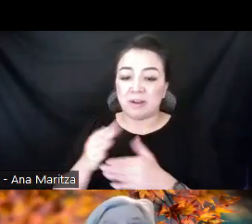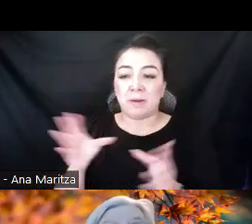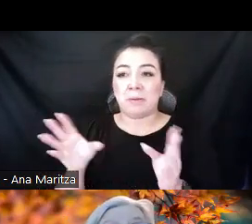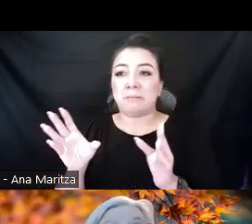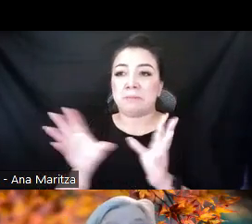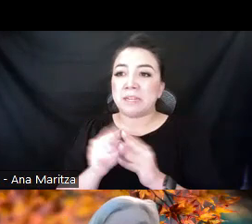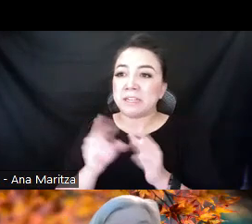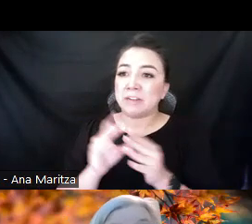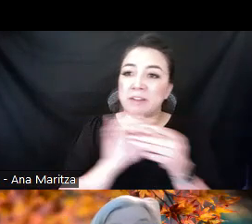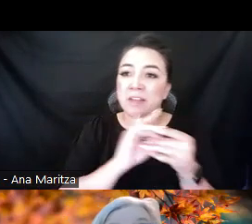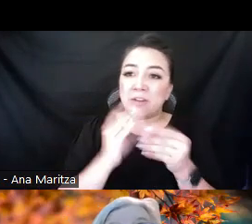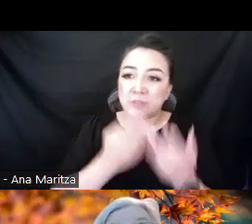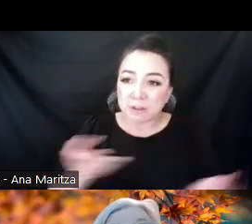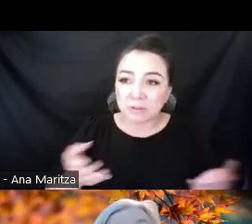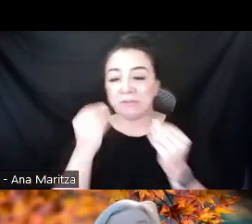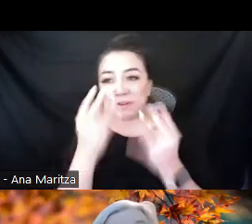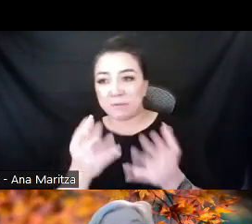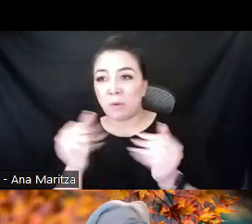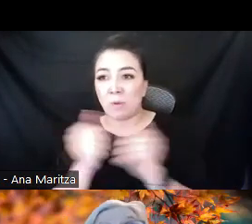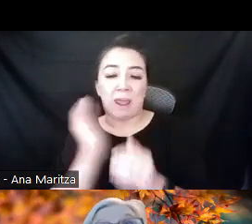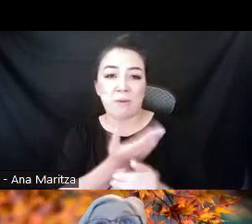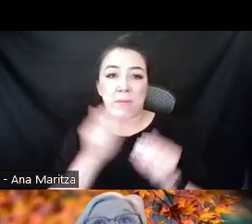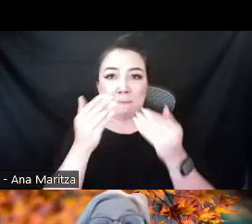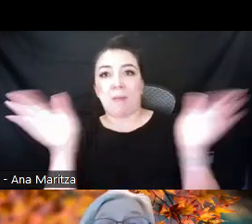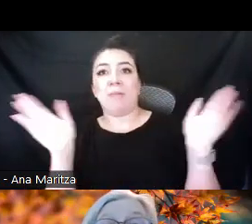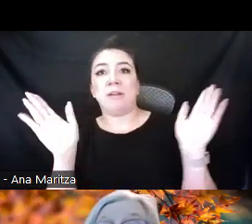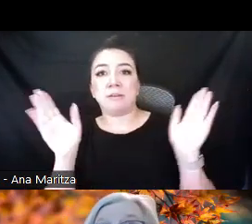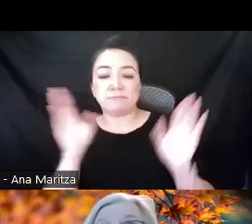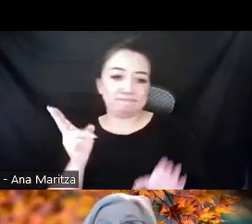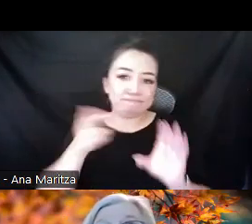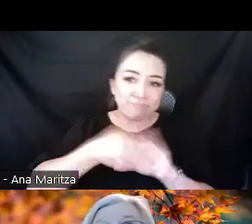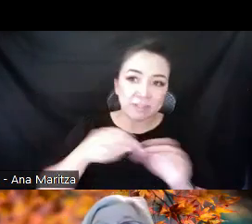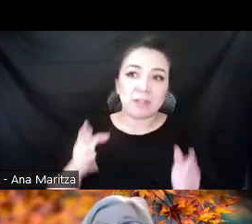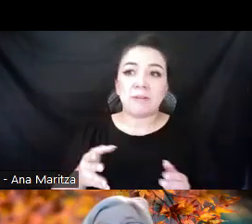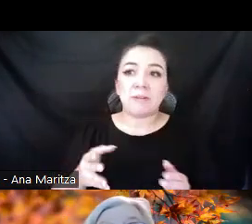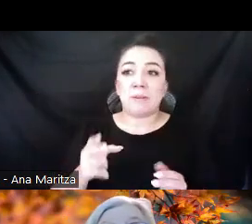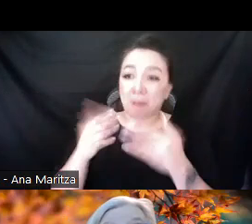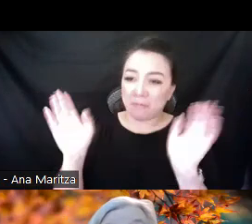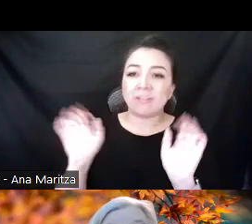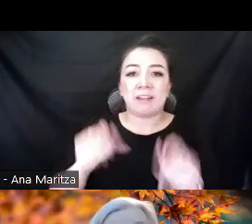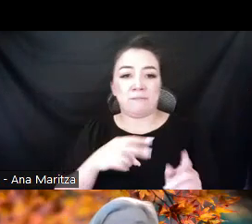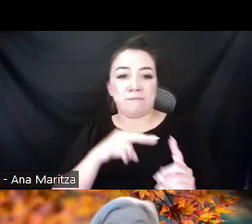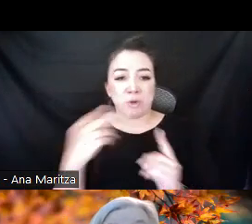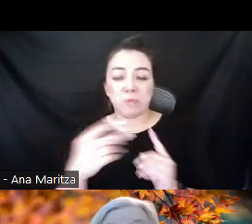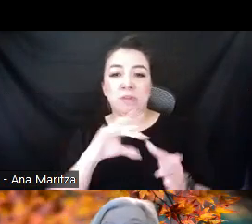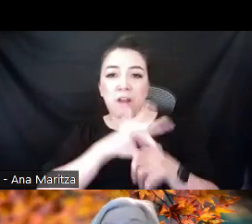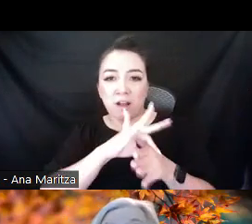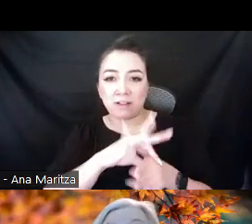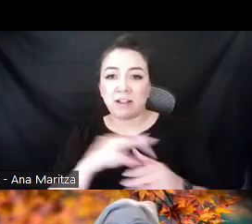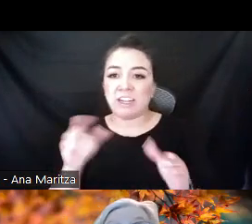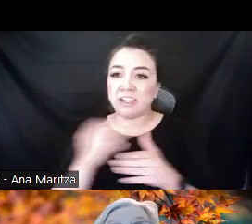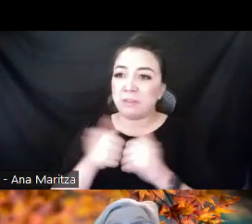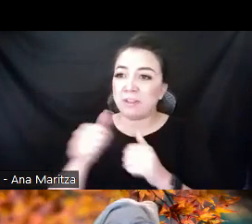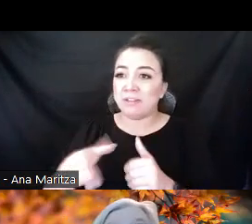meeting-related resources and information with our public participants. The public is able to view the content shared in the chat during the